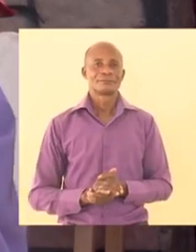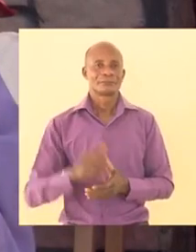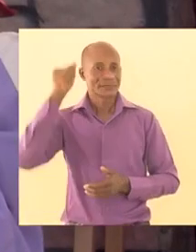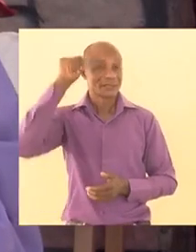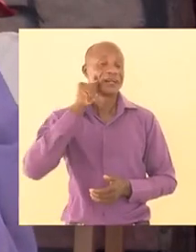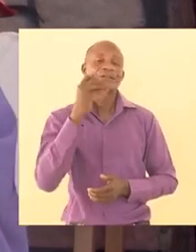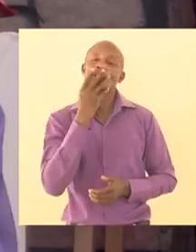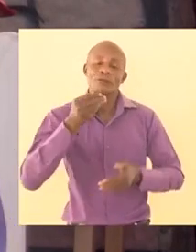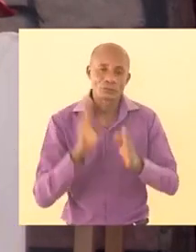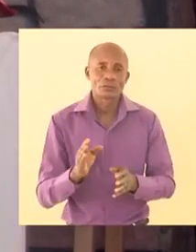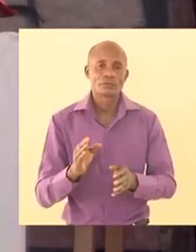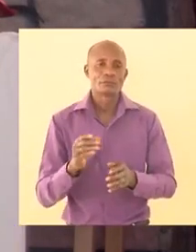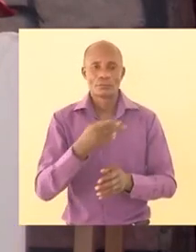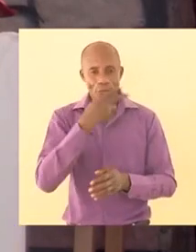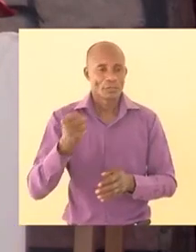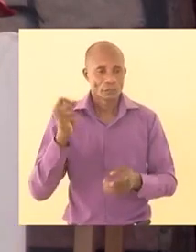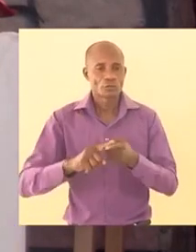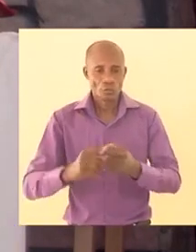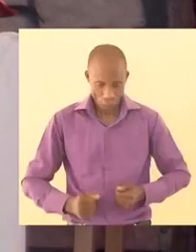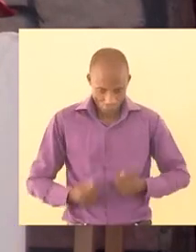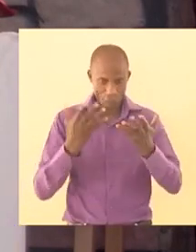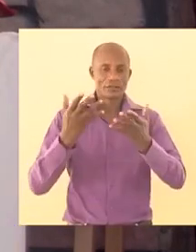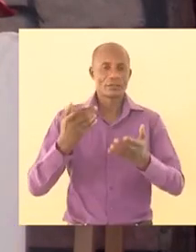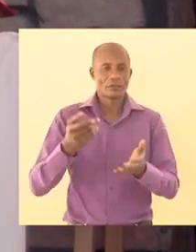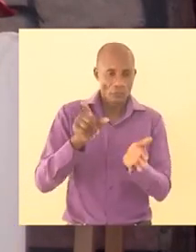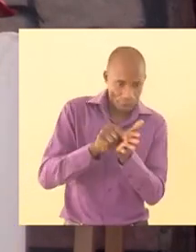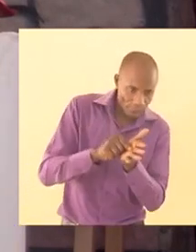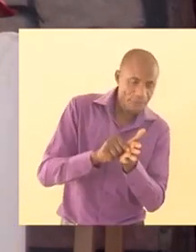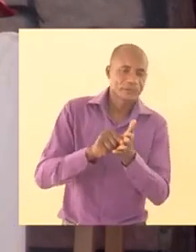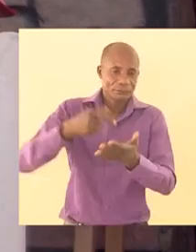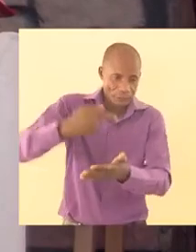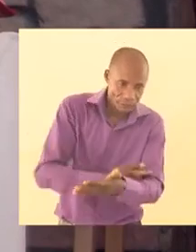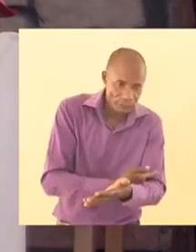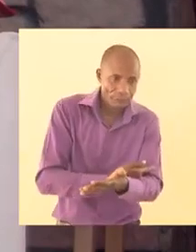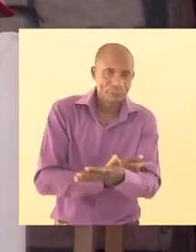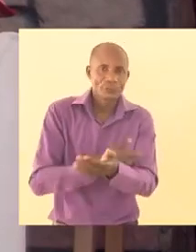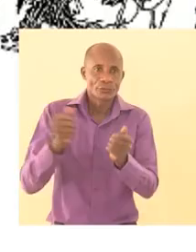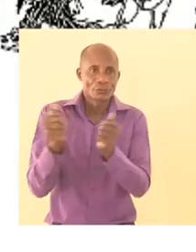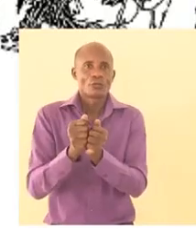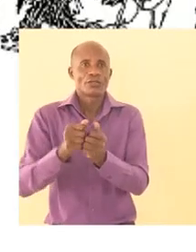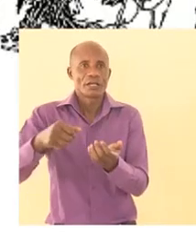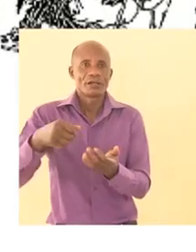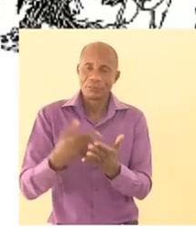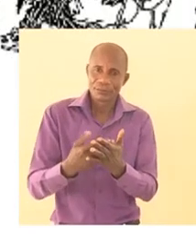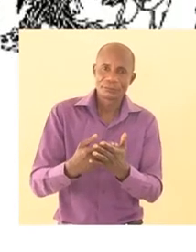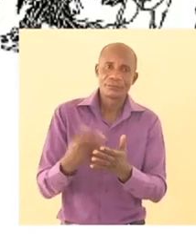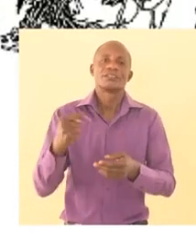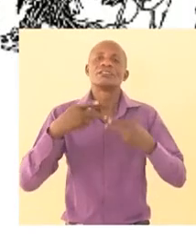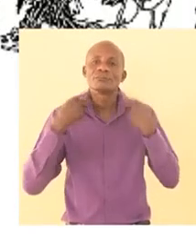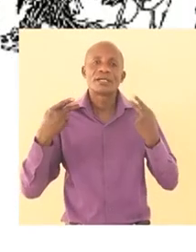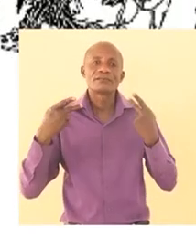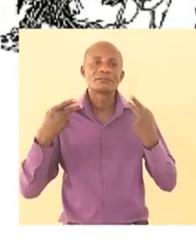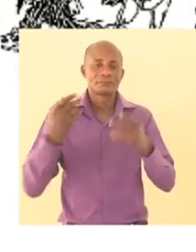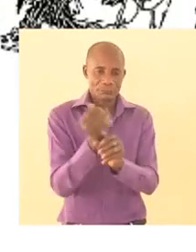adult Jews were required to offer sacrifices of sheep and pigeon and pay dues with the Tyrian coin only. The priest